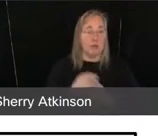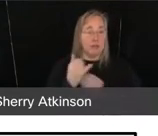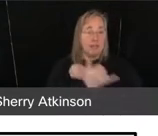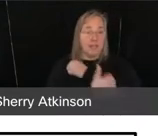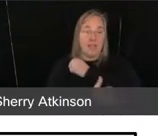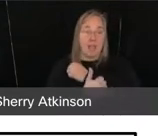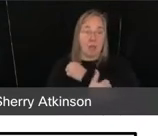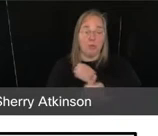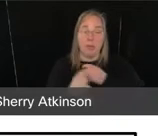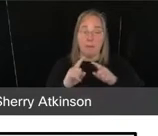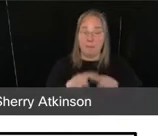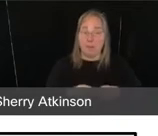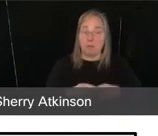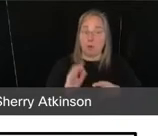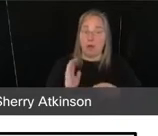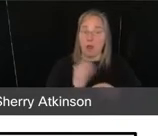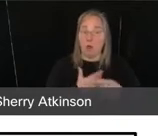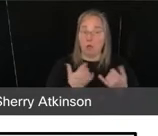based on